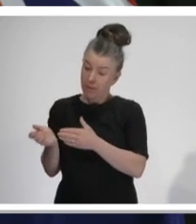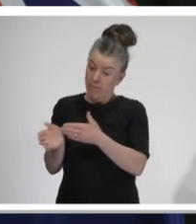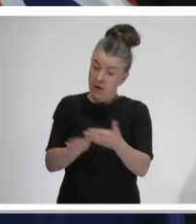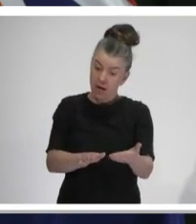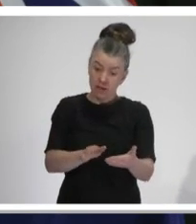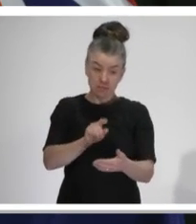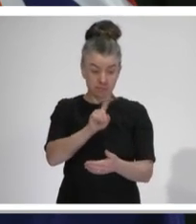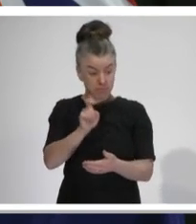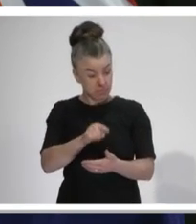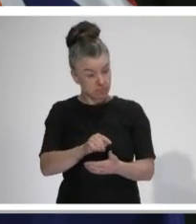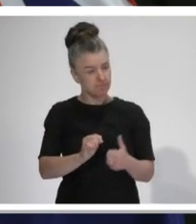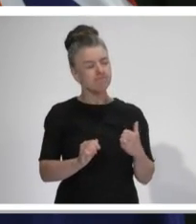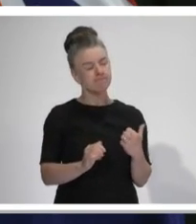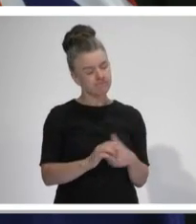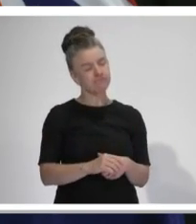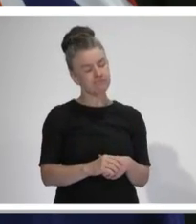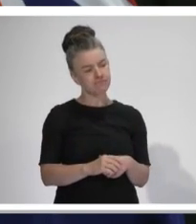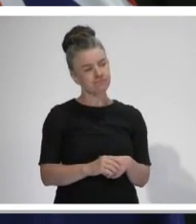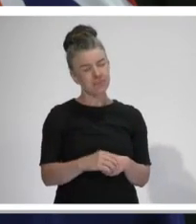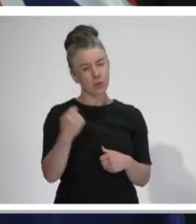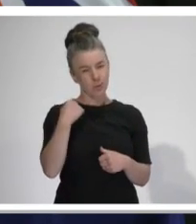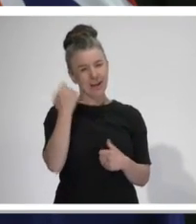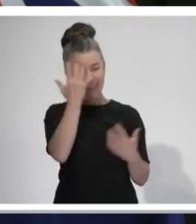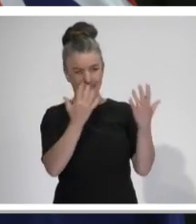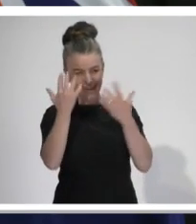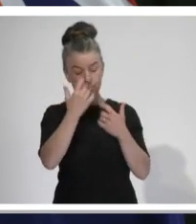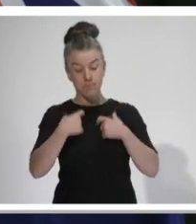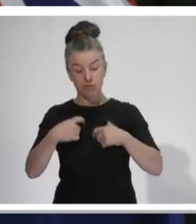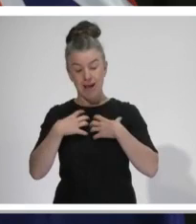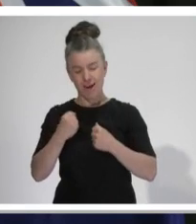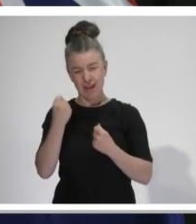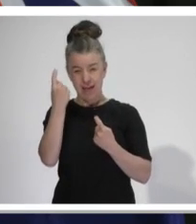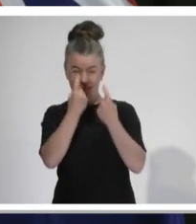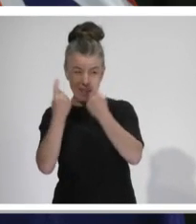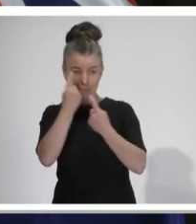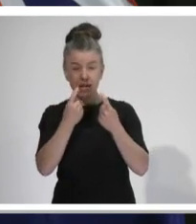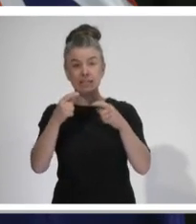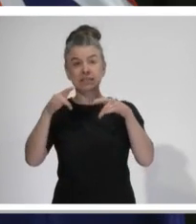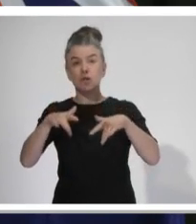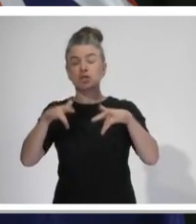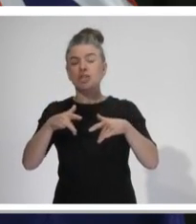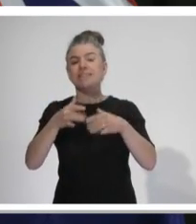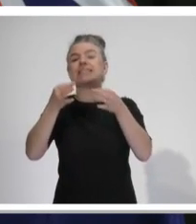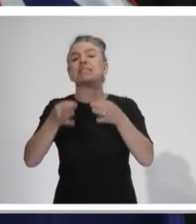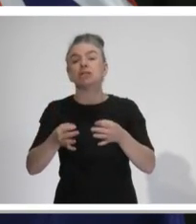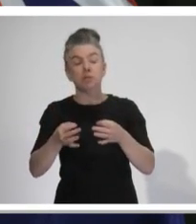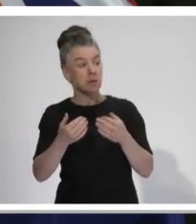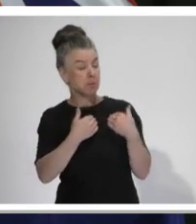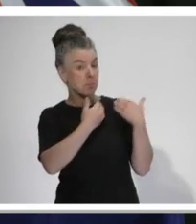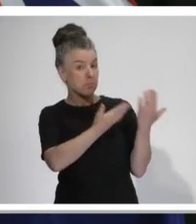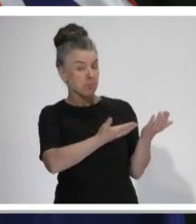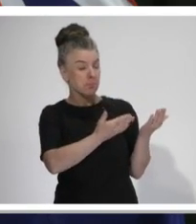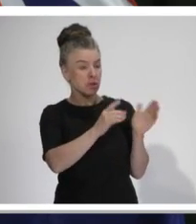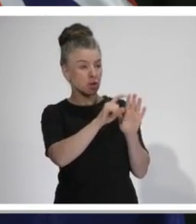time you raised this question, that's something that's been considered, I know, by the Ministry of Health, and I'll get Dr. McElnay to say anything more about that. It